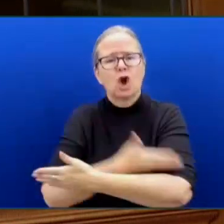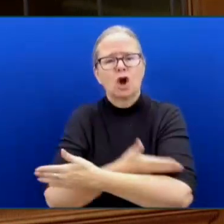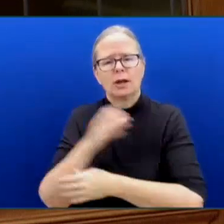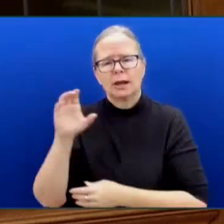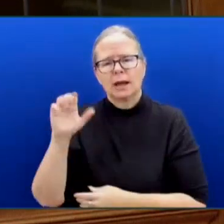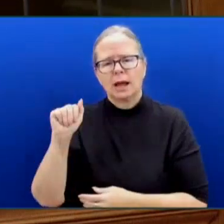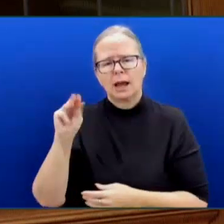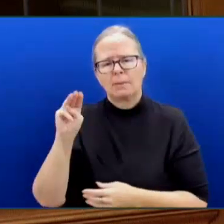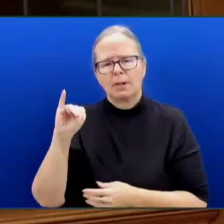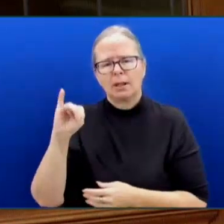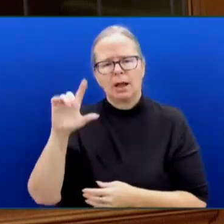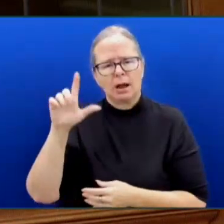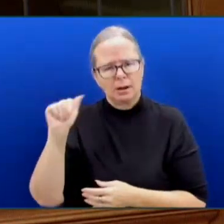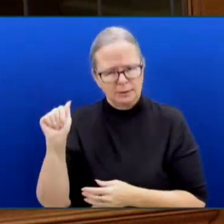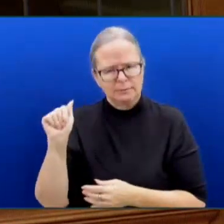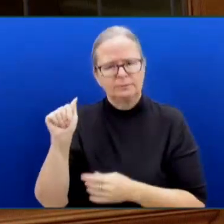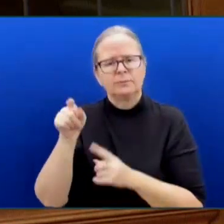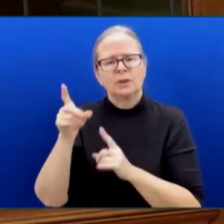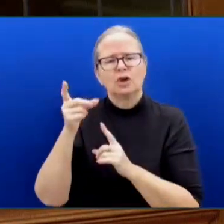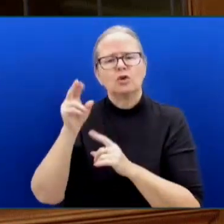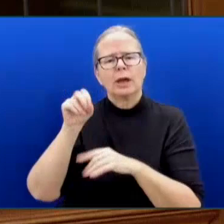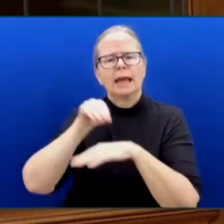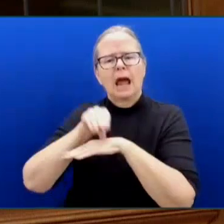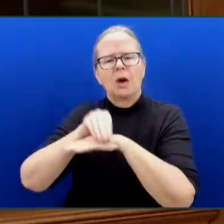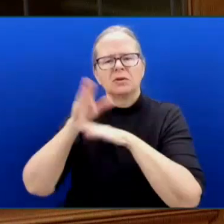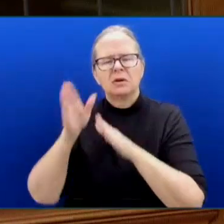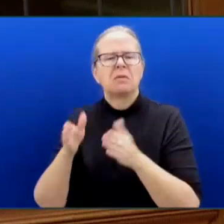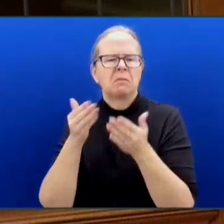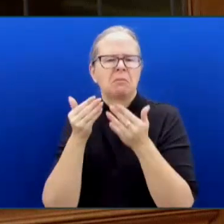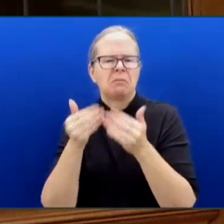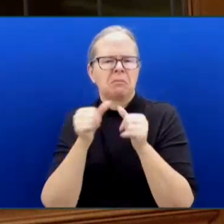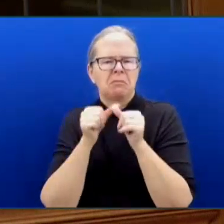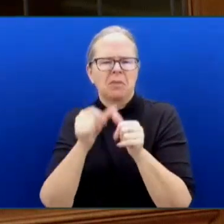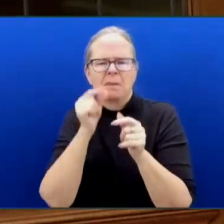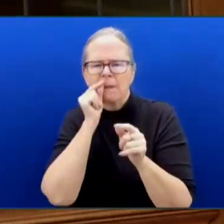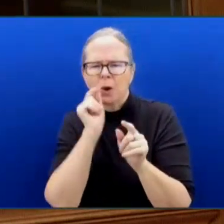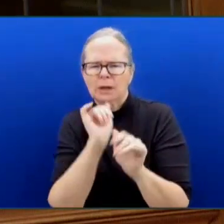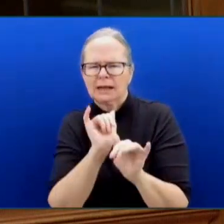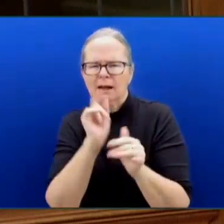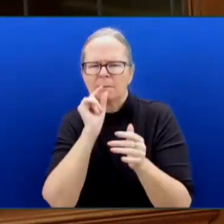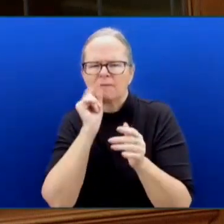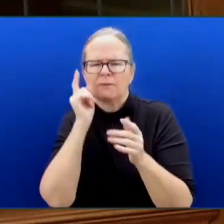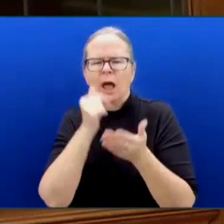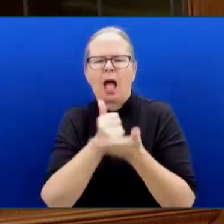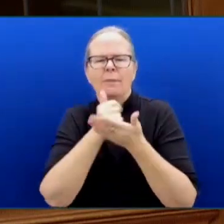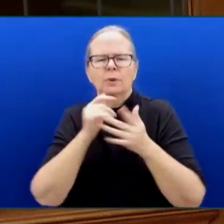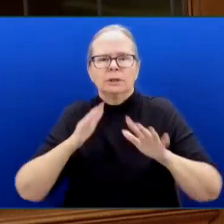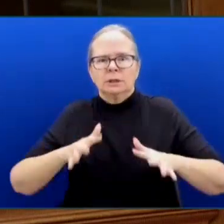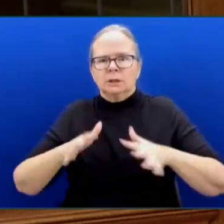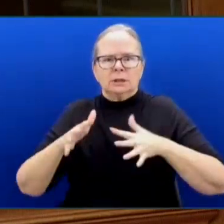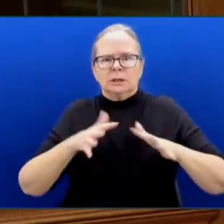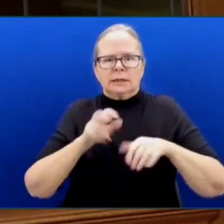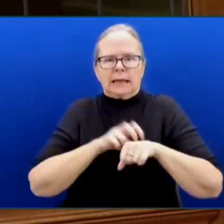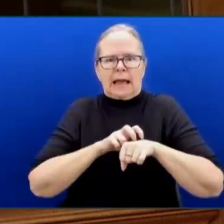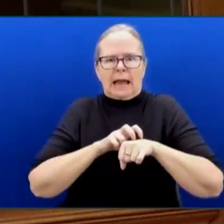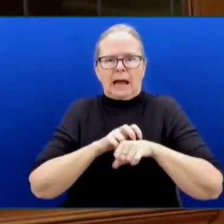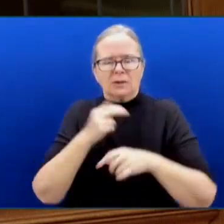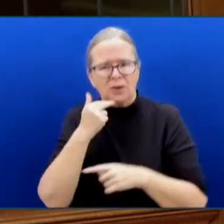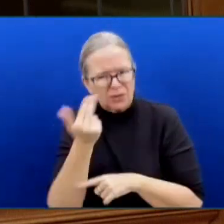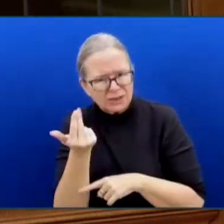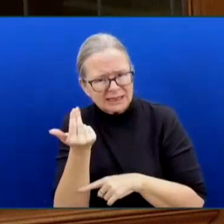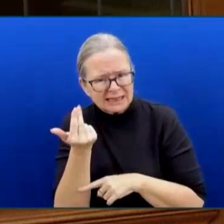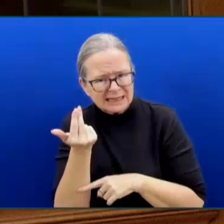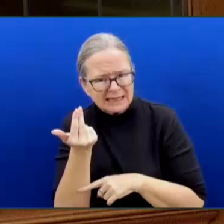using marijuana to deal with her anxiety at the age of 13, died from an overdose of